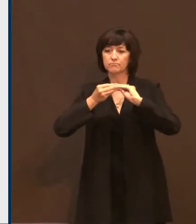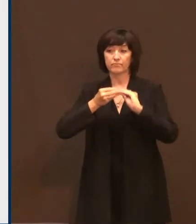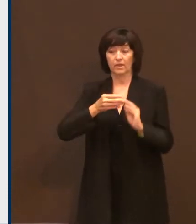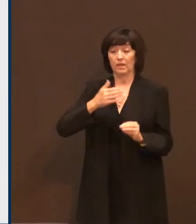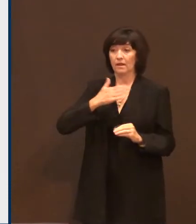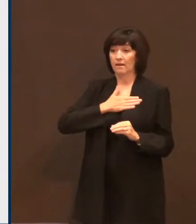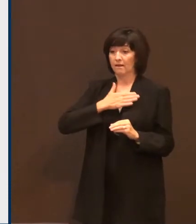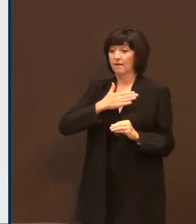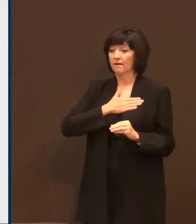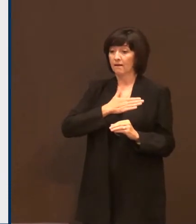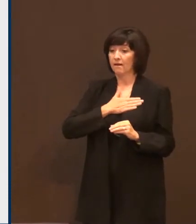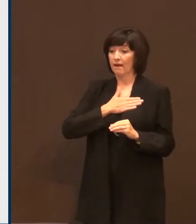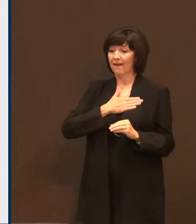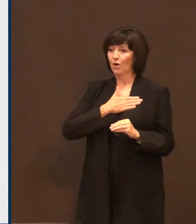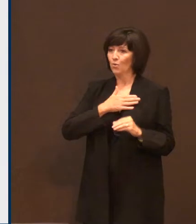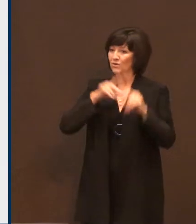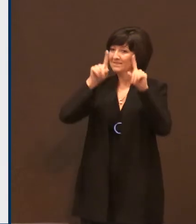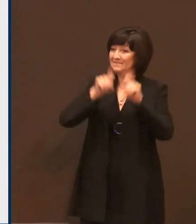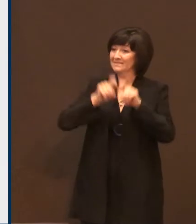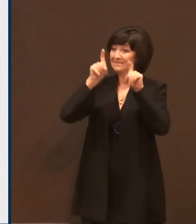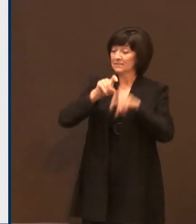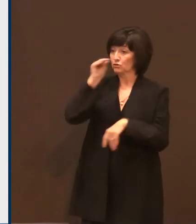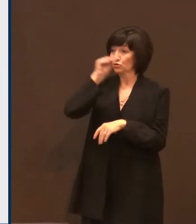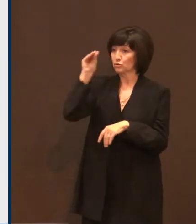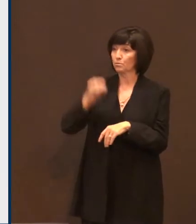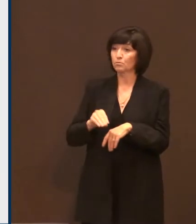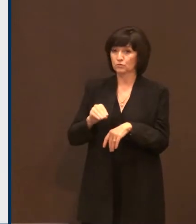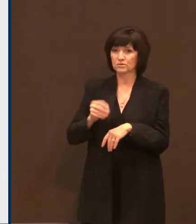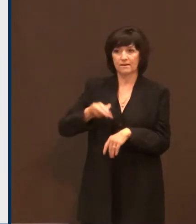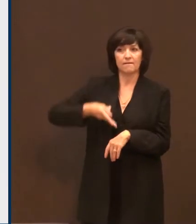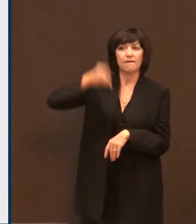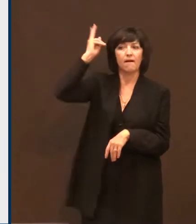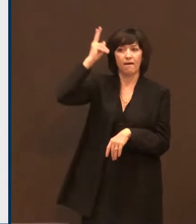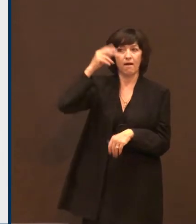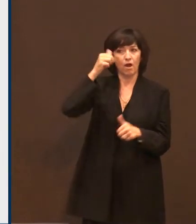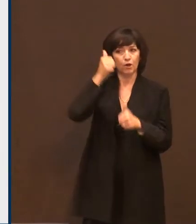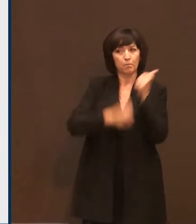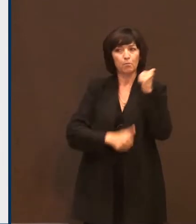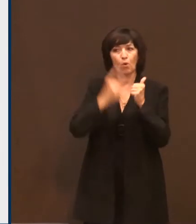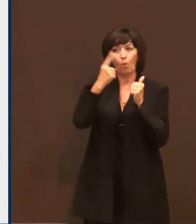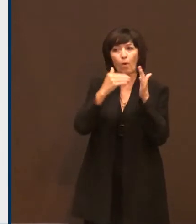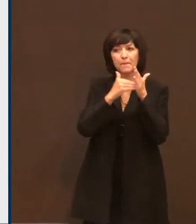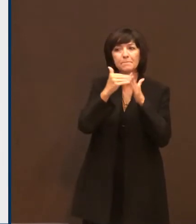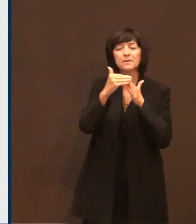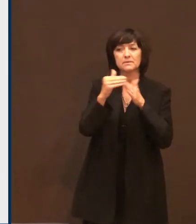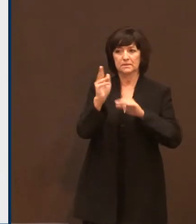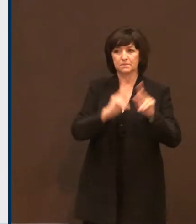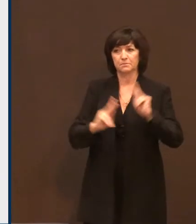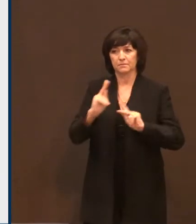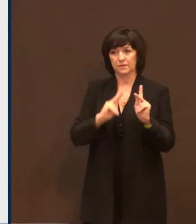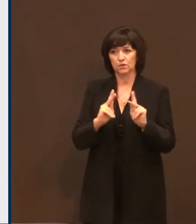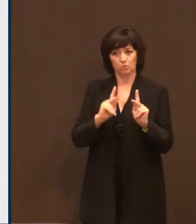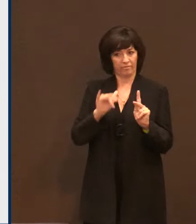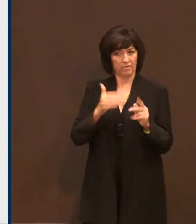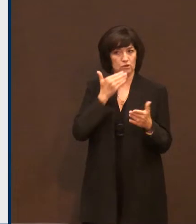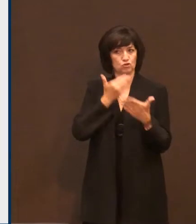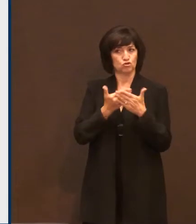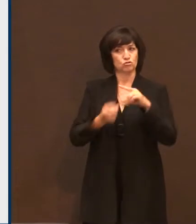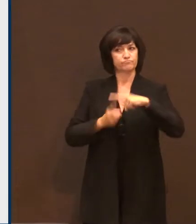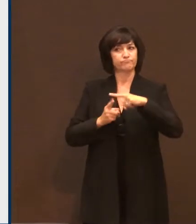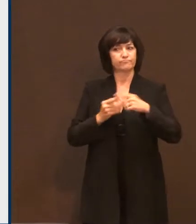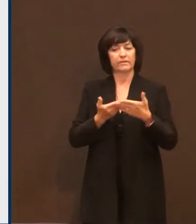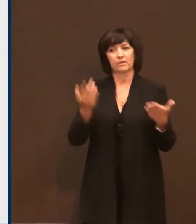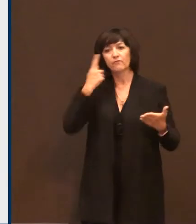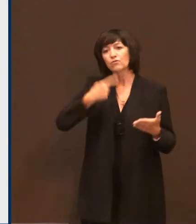high testing rate per million people, which is also a very positive thing in terms of the